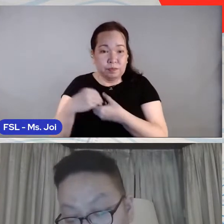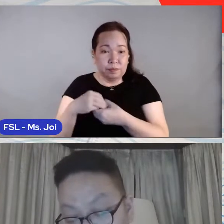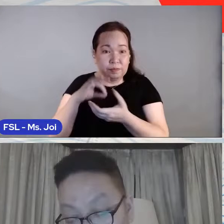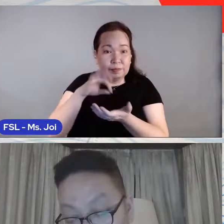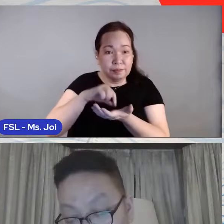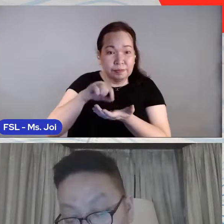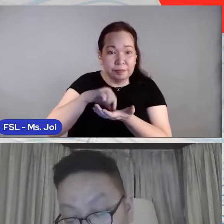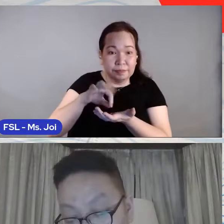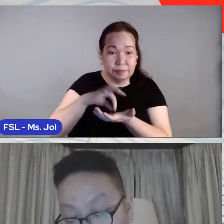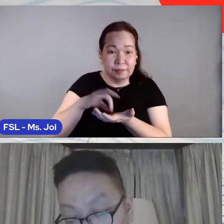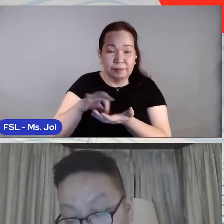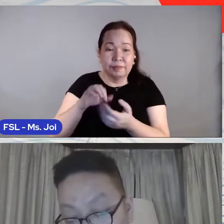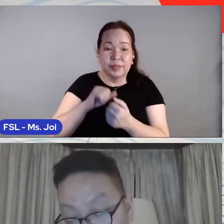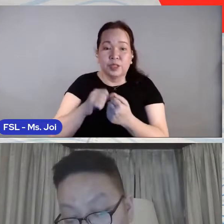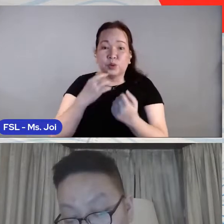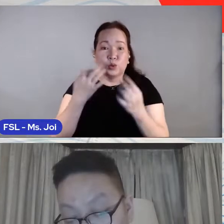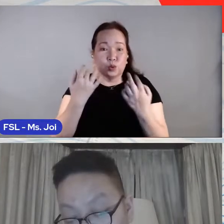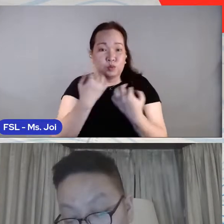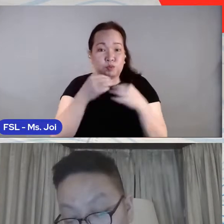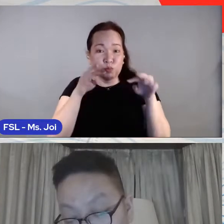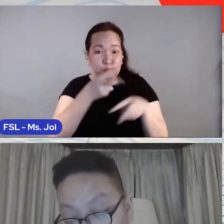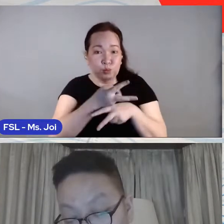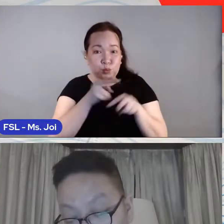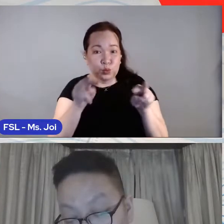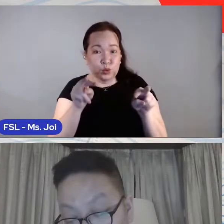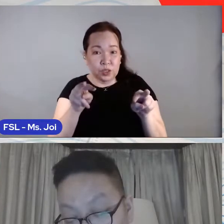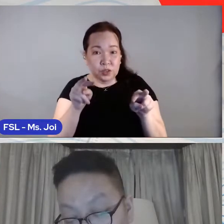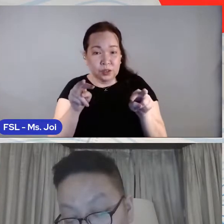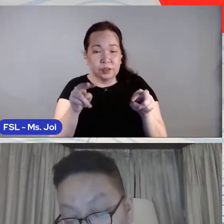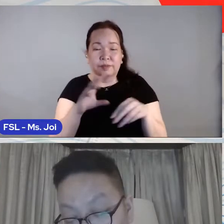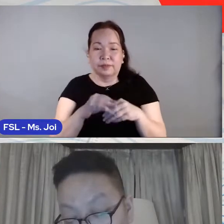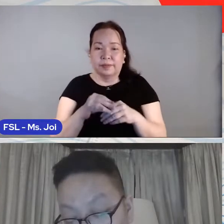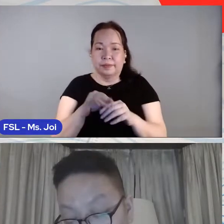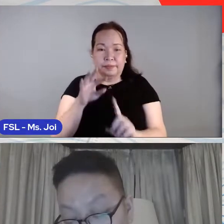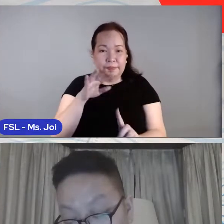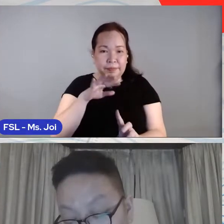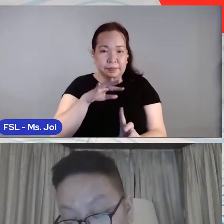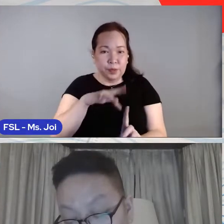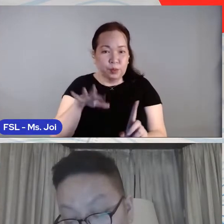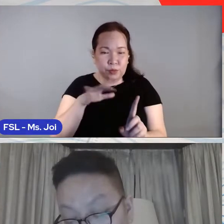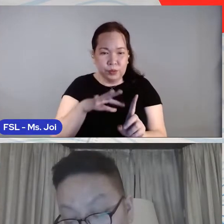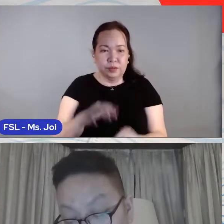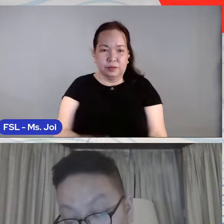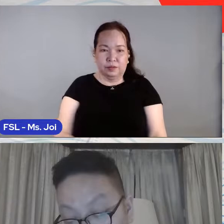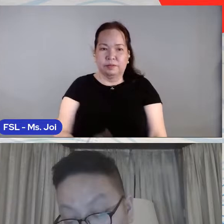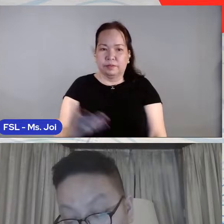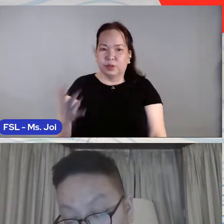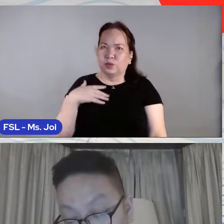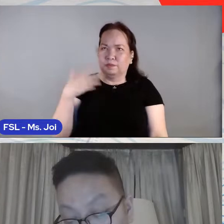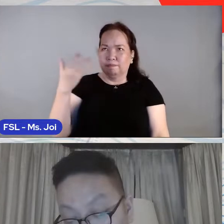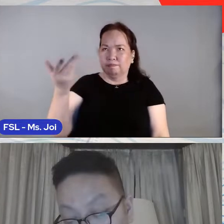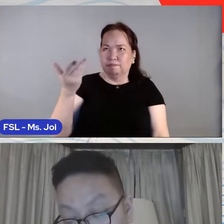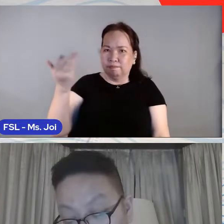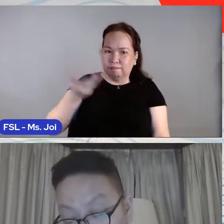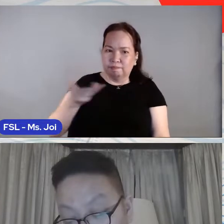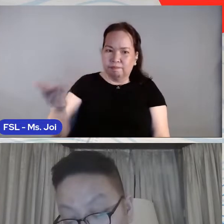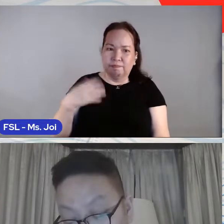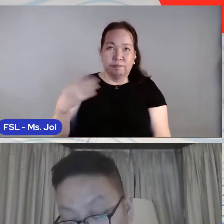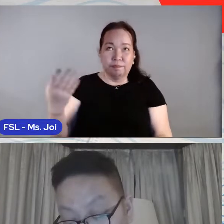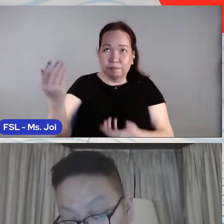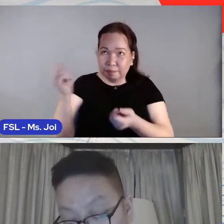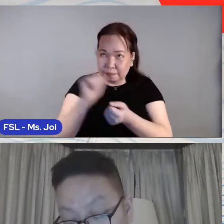ating mga observers and watchers. So yan po, we openly invite them to be here to